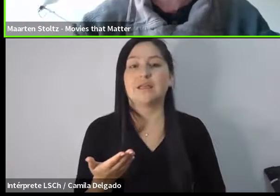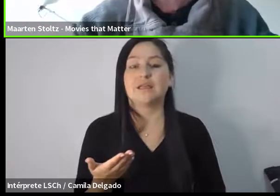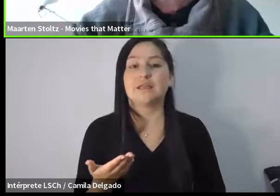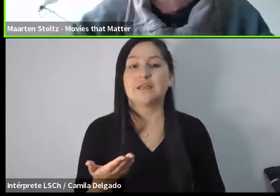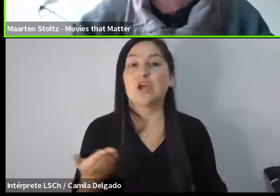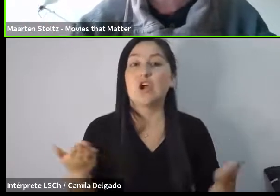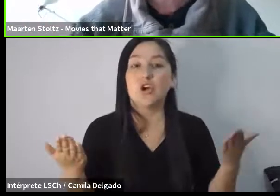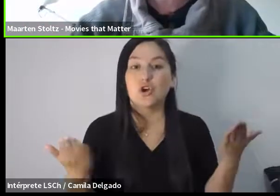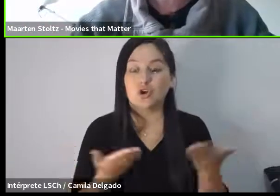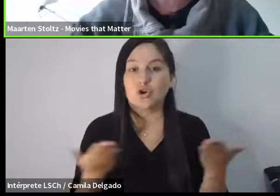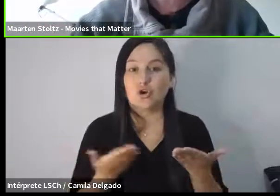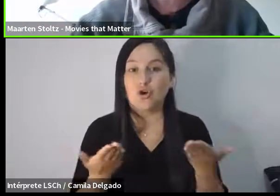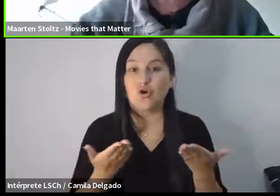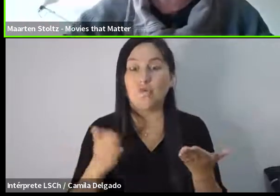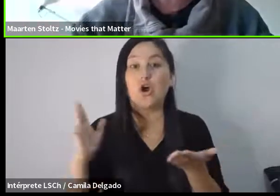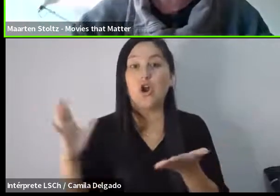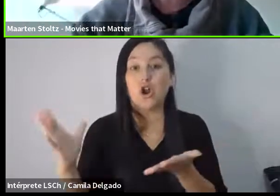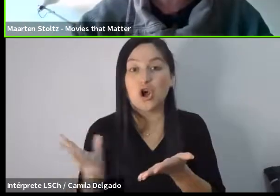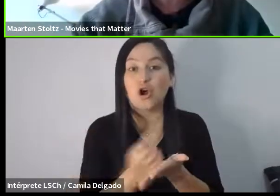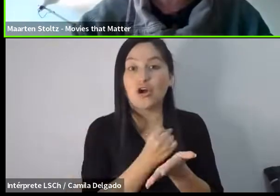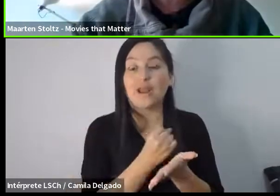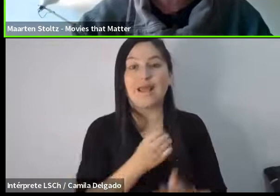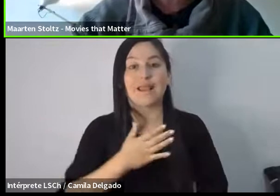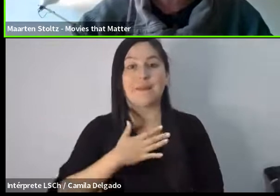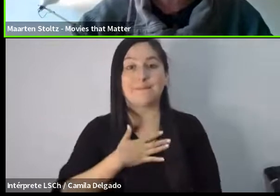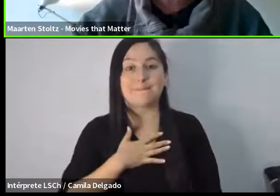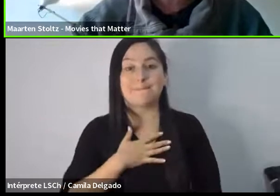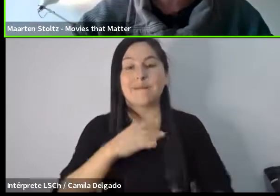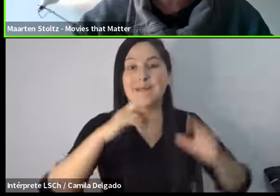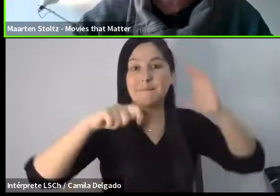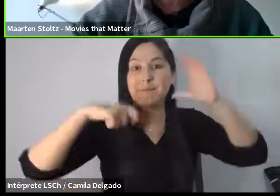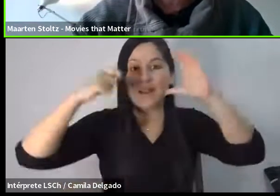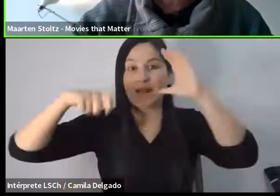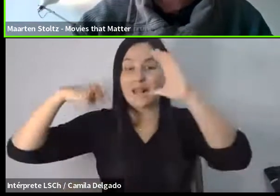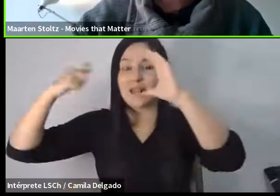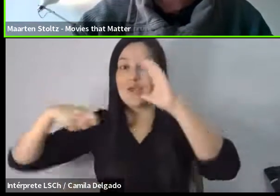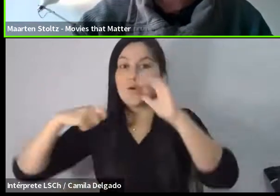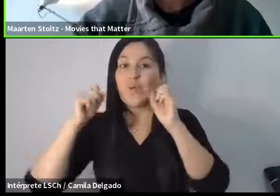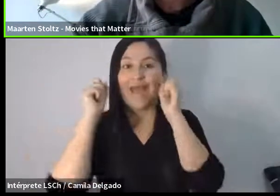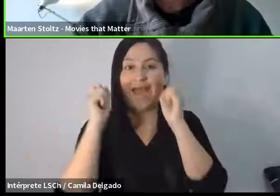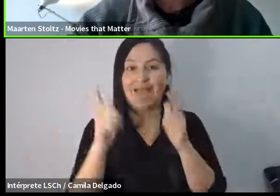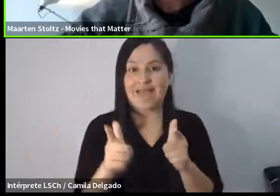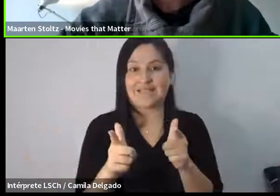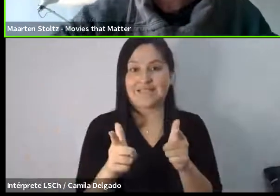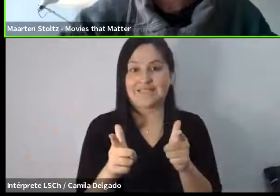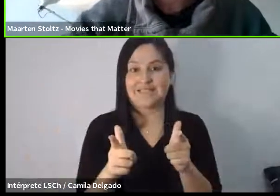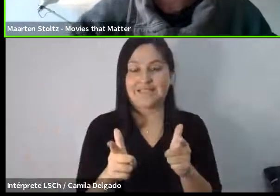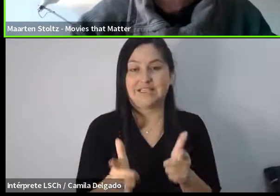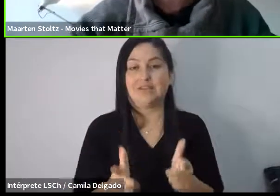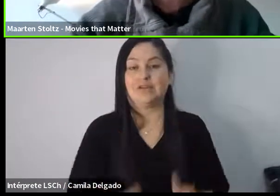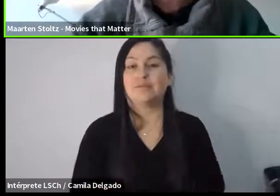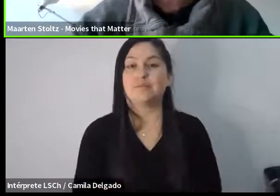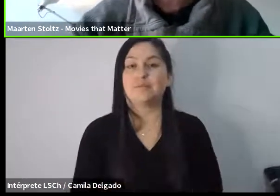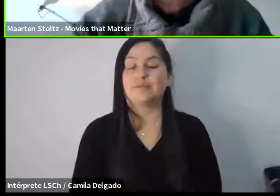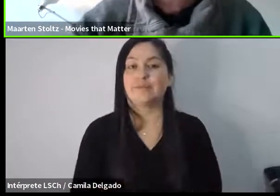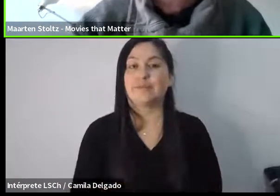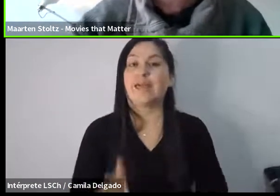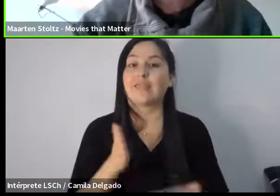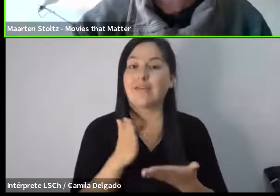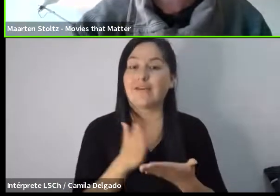an important question you have to answer as well. Just making the film in itself is not enough, because there are a lot of films out